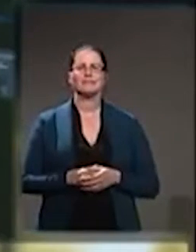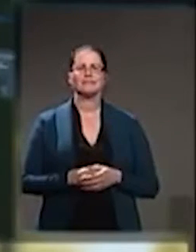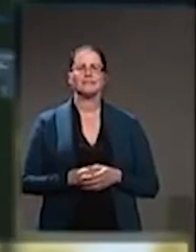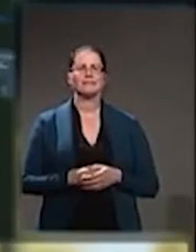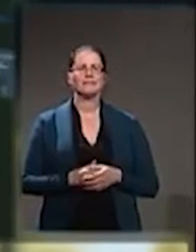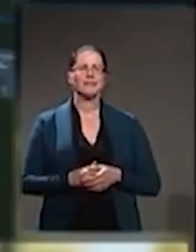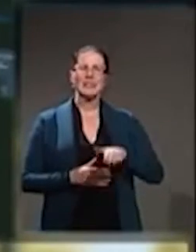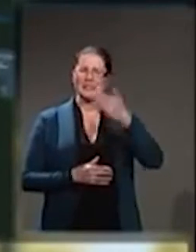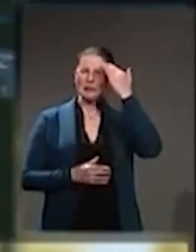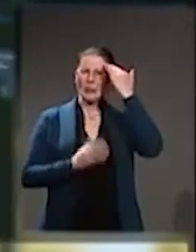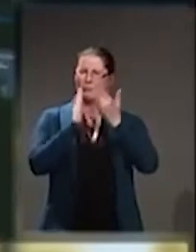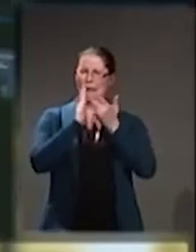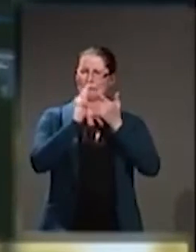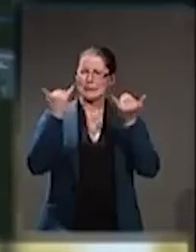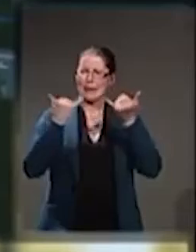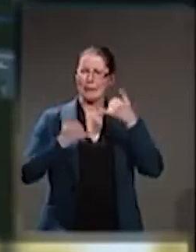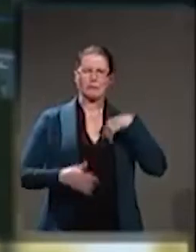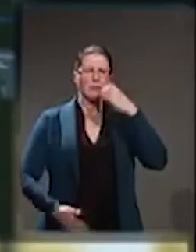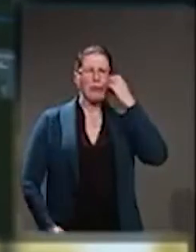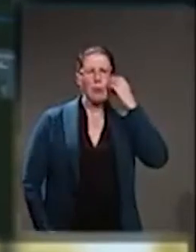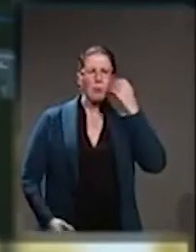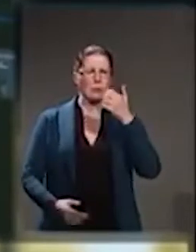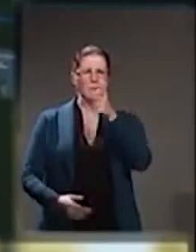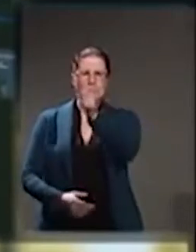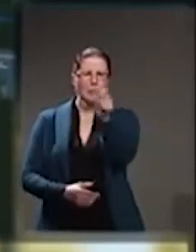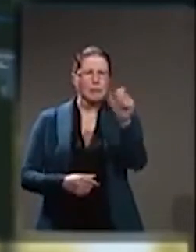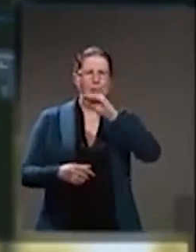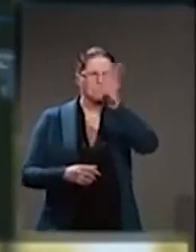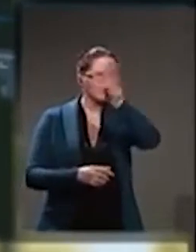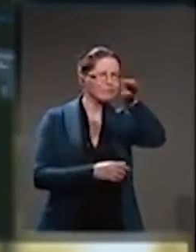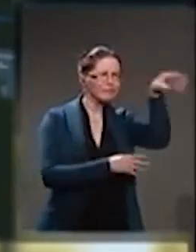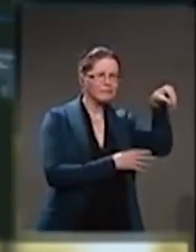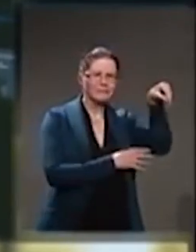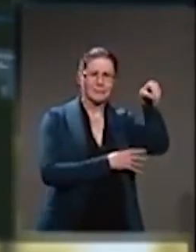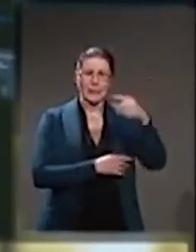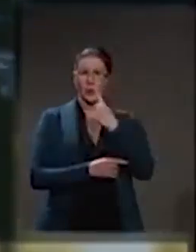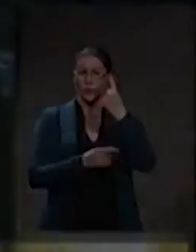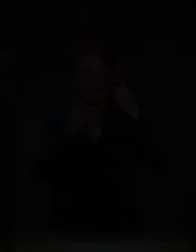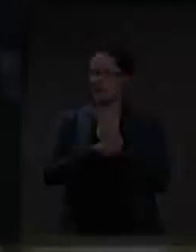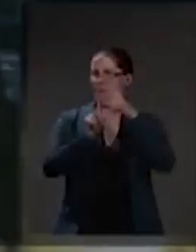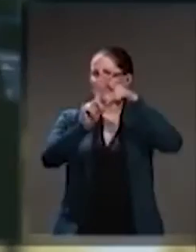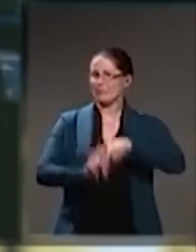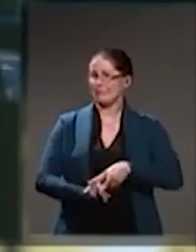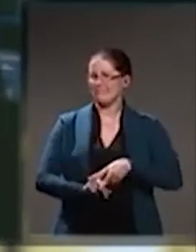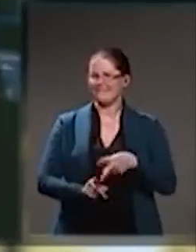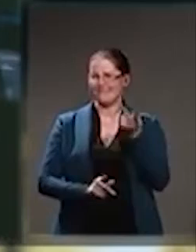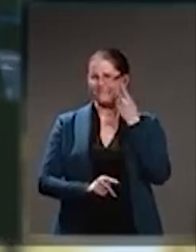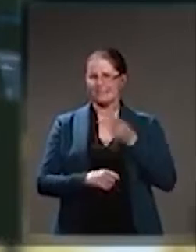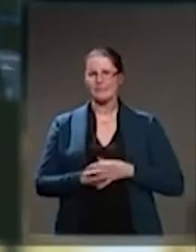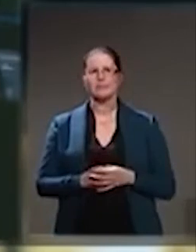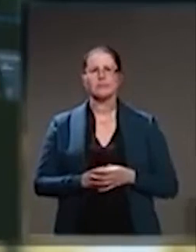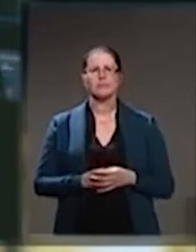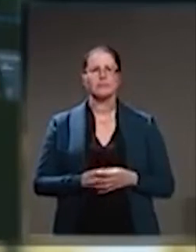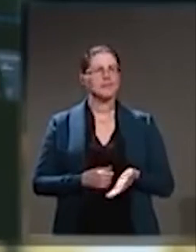our smartphones, a man in Halifax prefers doing things the old-fashioned way. Ed Halverson has more. Ed? Thanks, Ed.